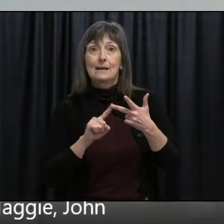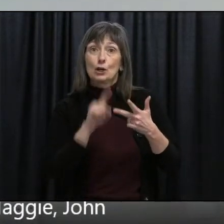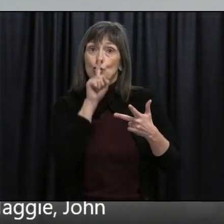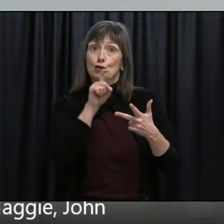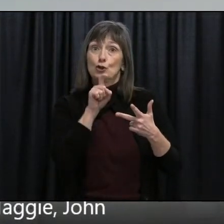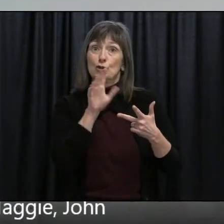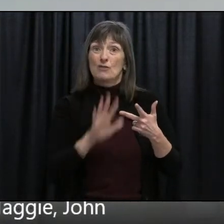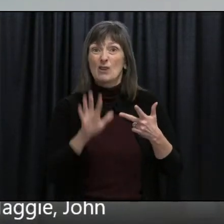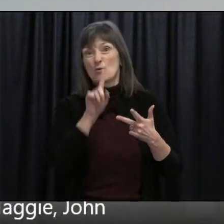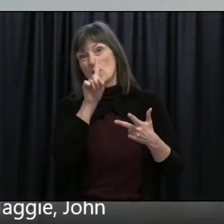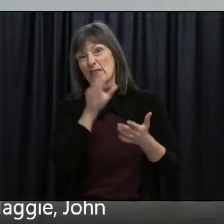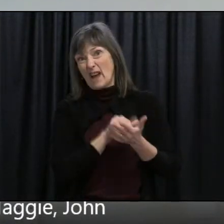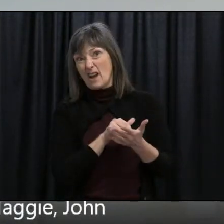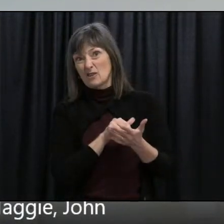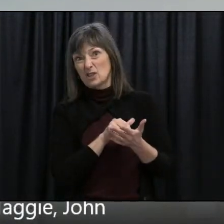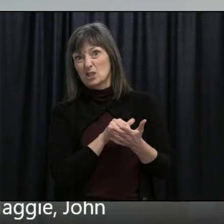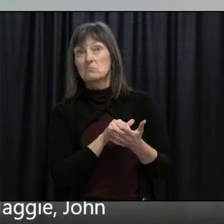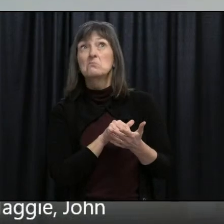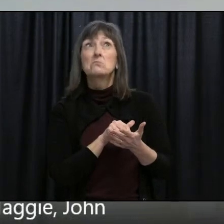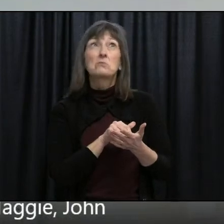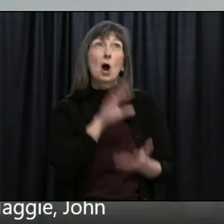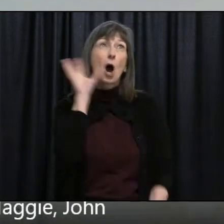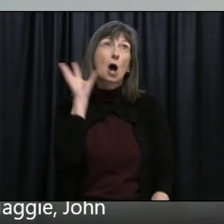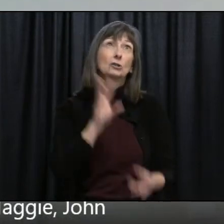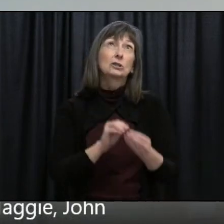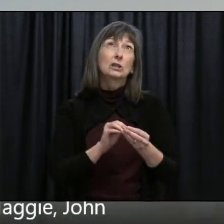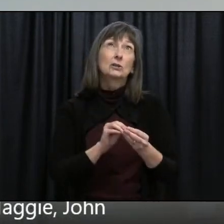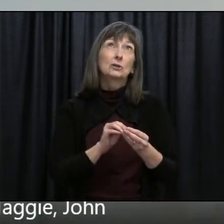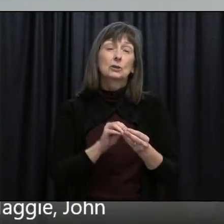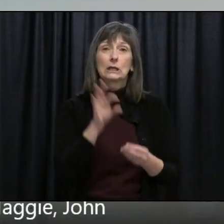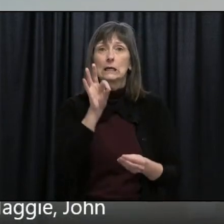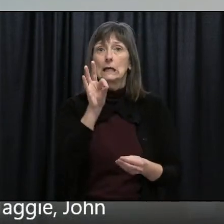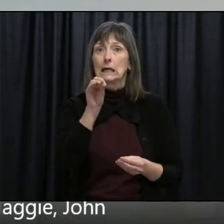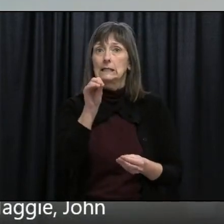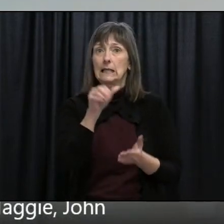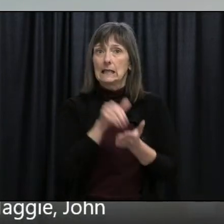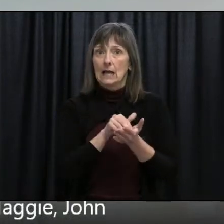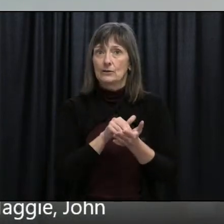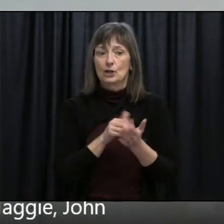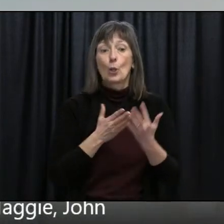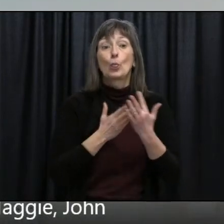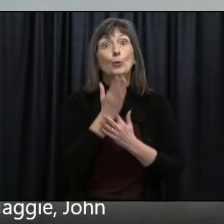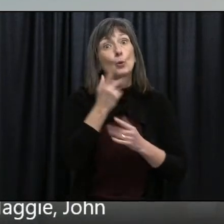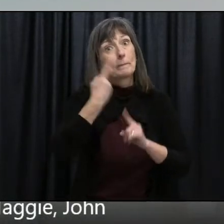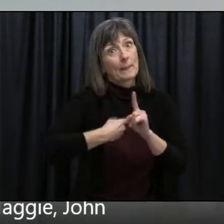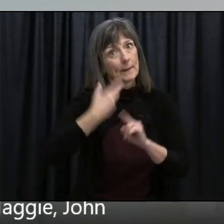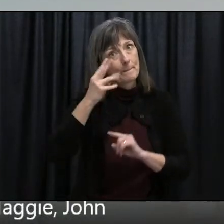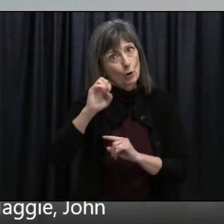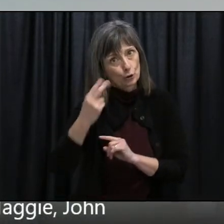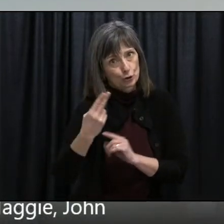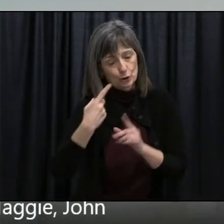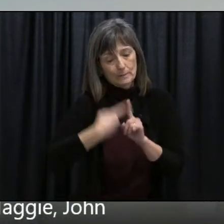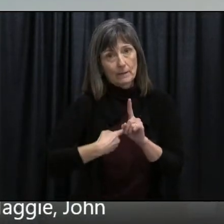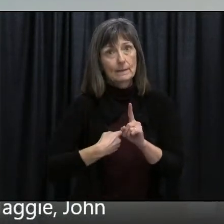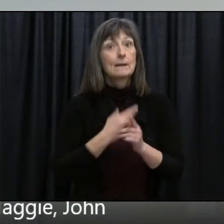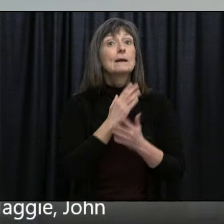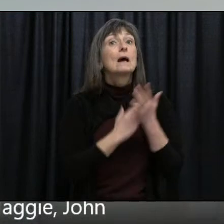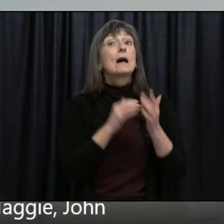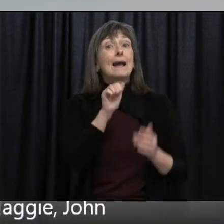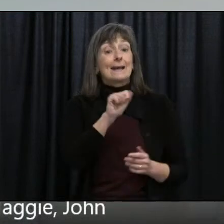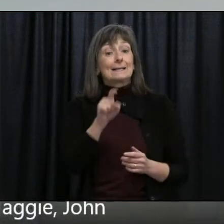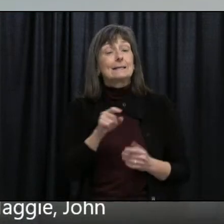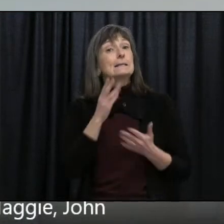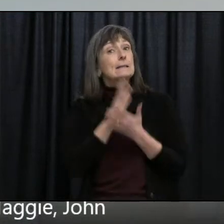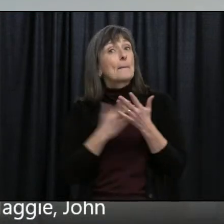we'll get about 90,000 doses in all over the course of March. Now, we've administered some of those